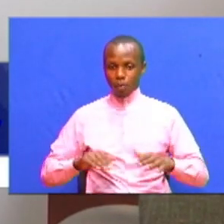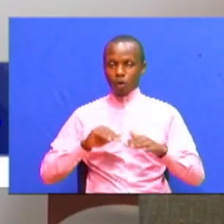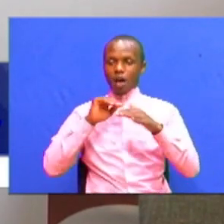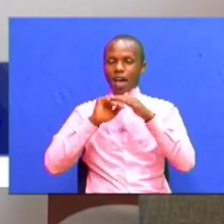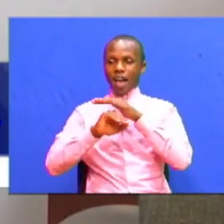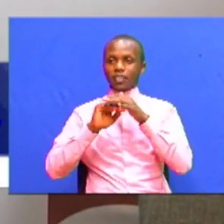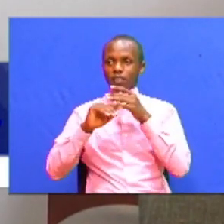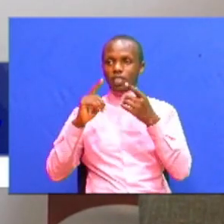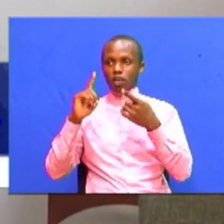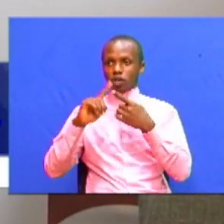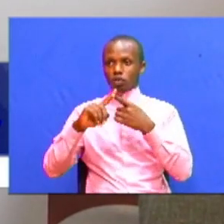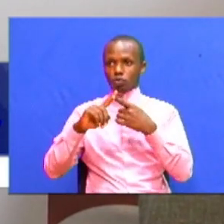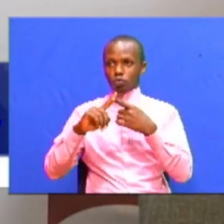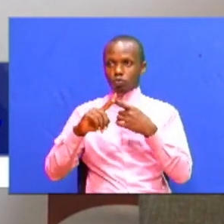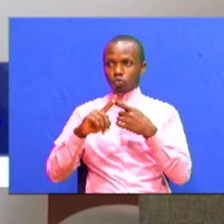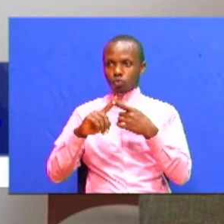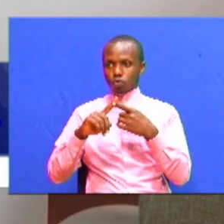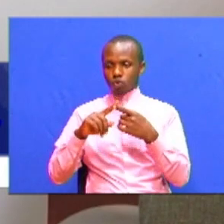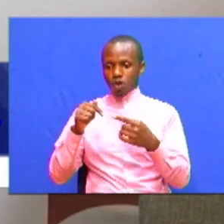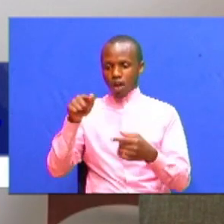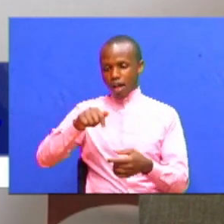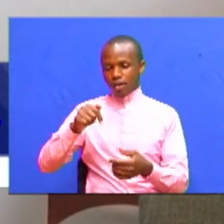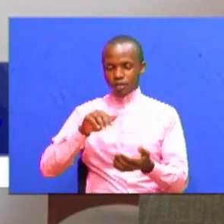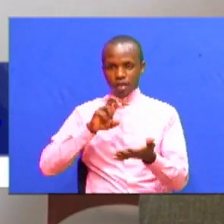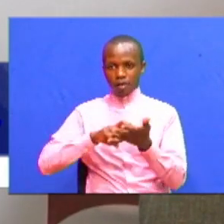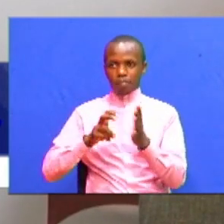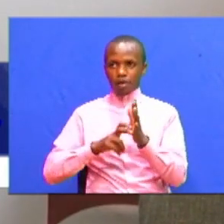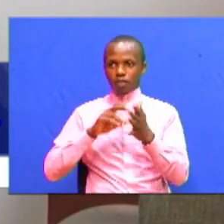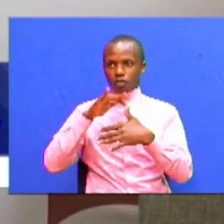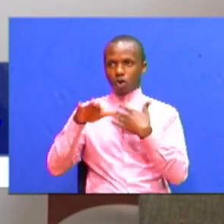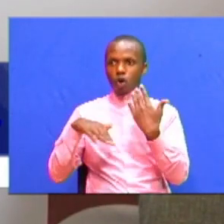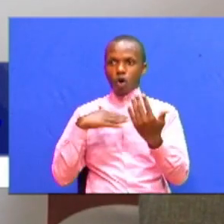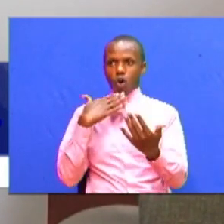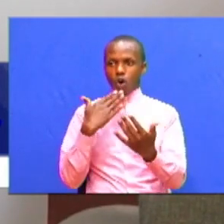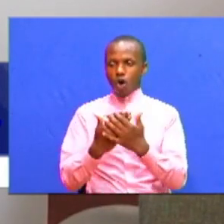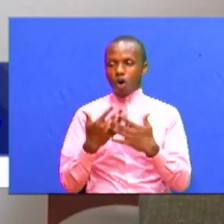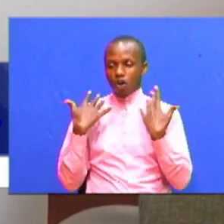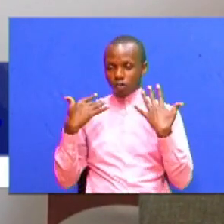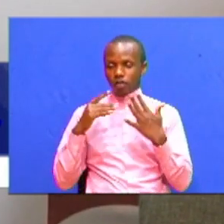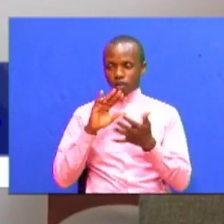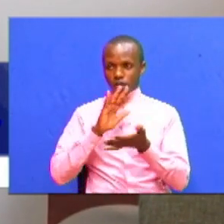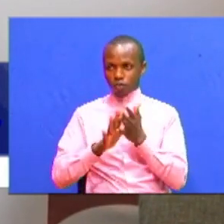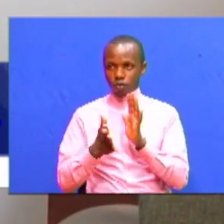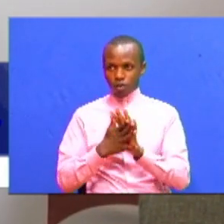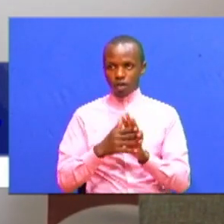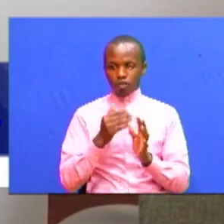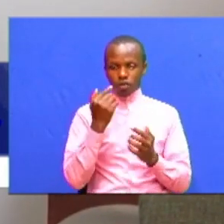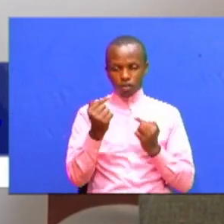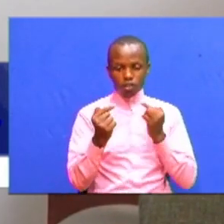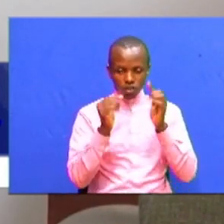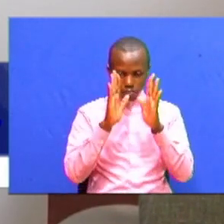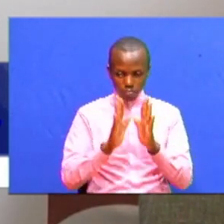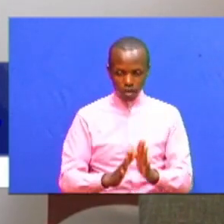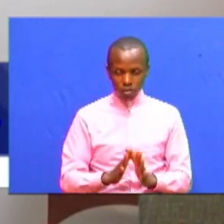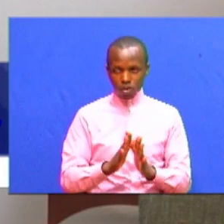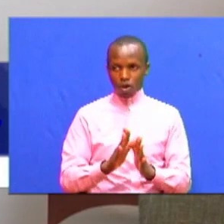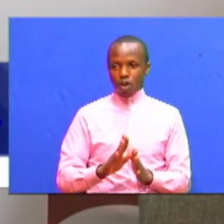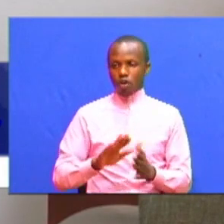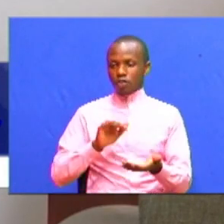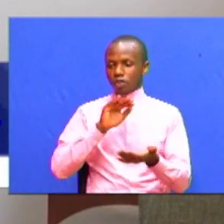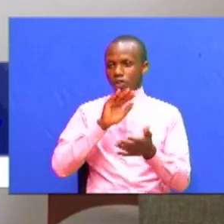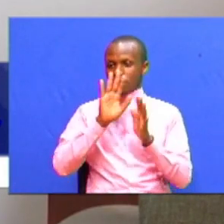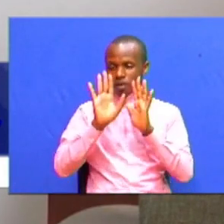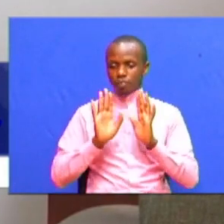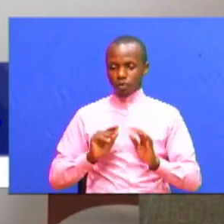Accessibility to us means everything, without which we wouldn't be of much use to ourselves, to